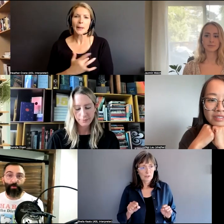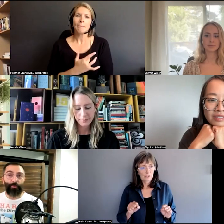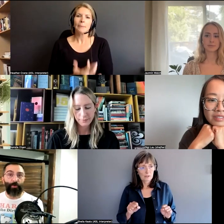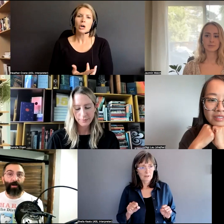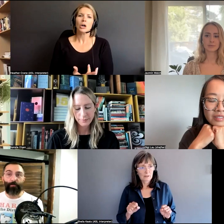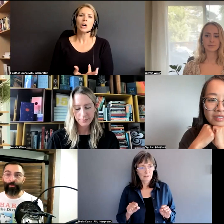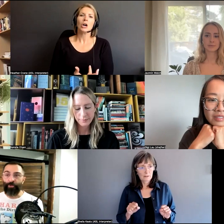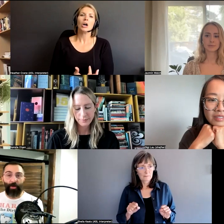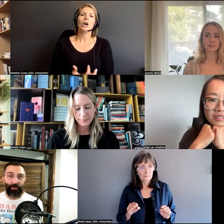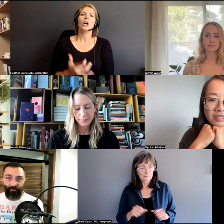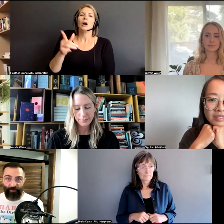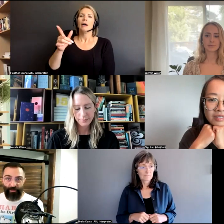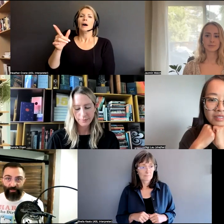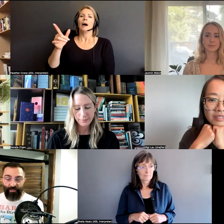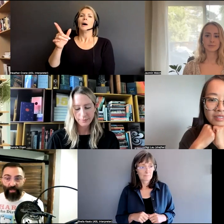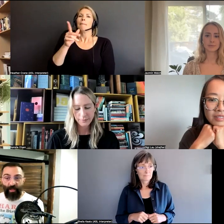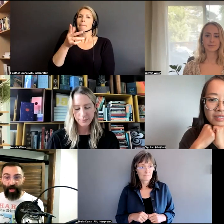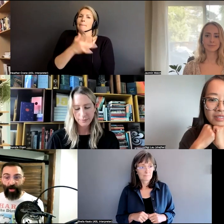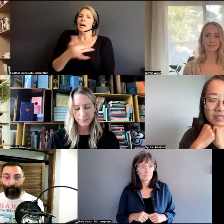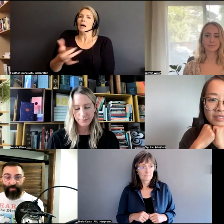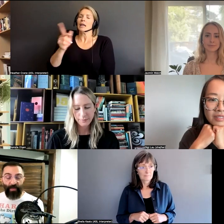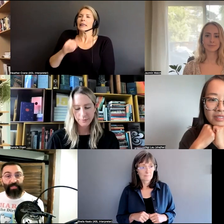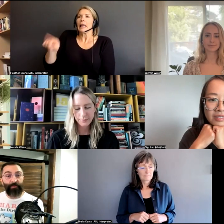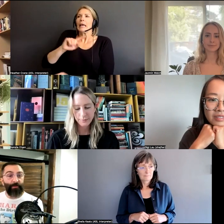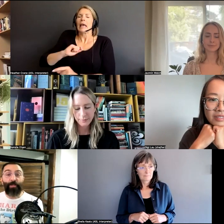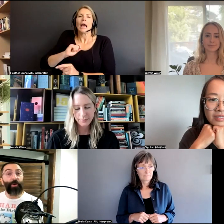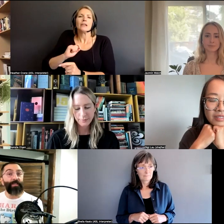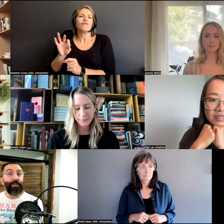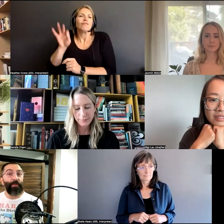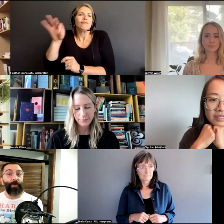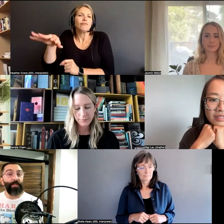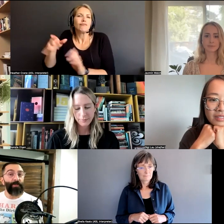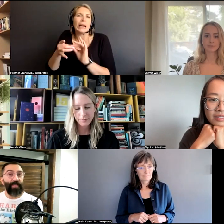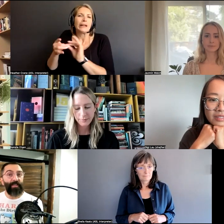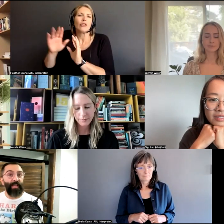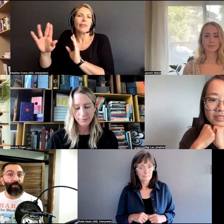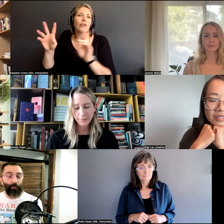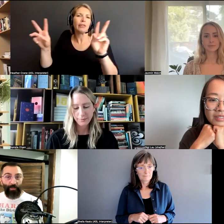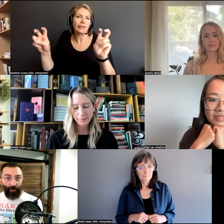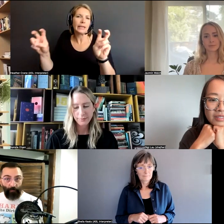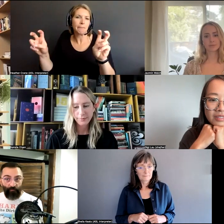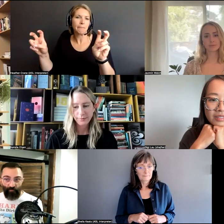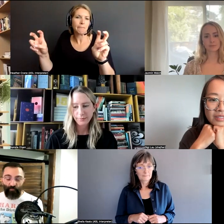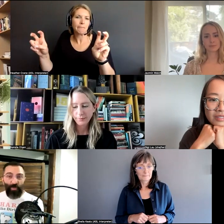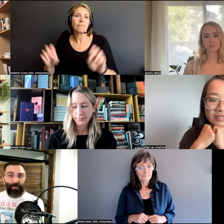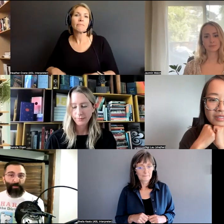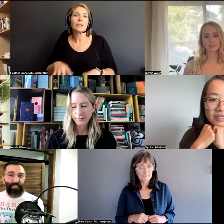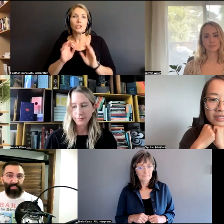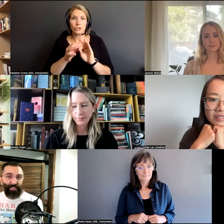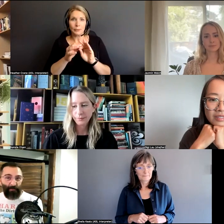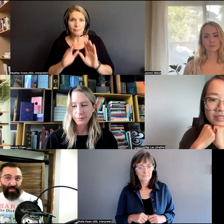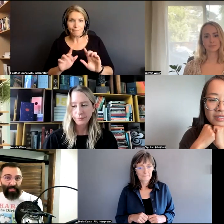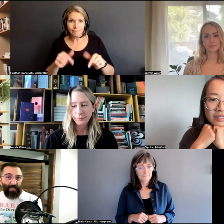into genre conventions. At the same time, it can go other ways. You can take a thriller, maybe